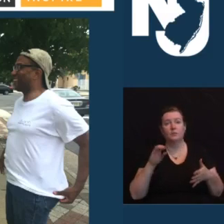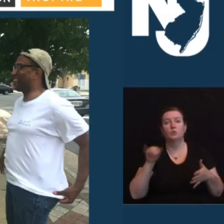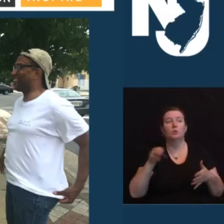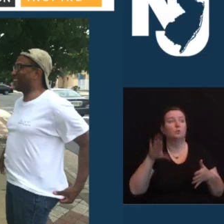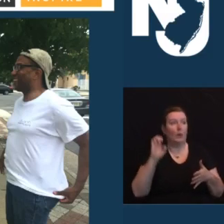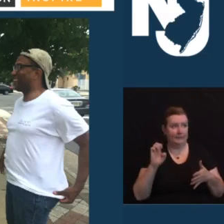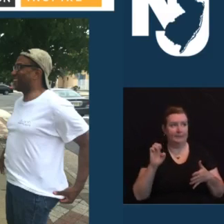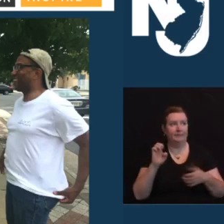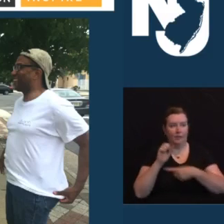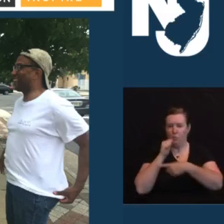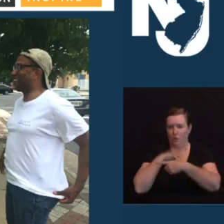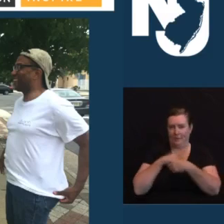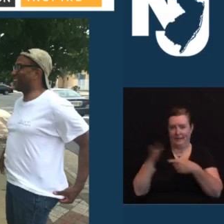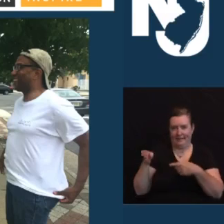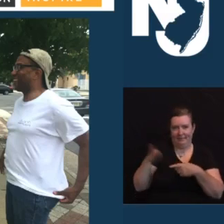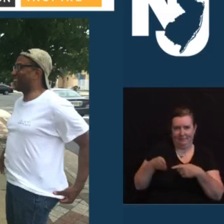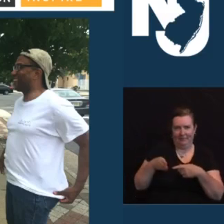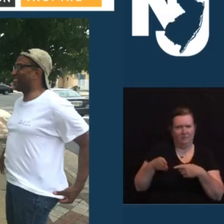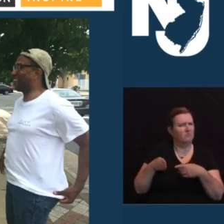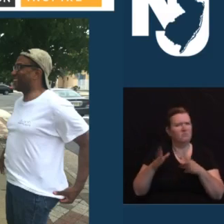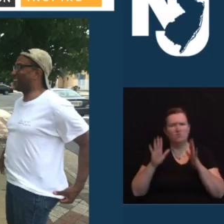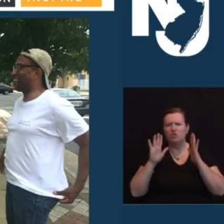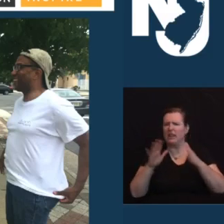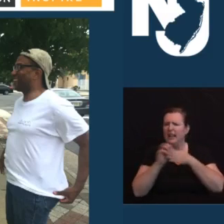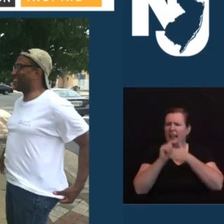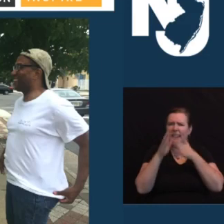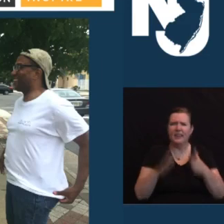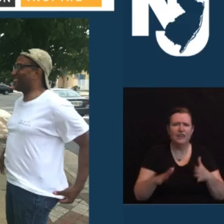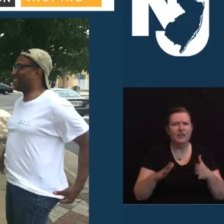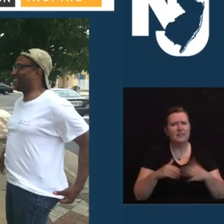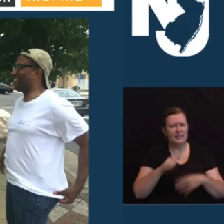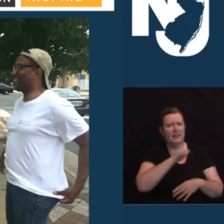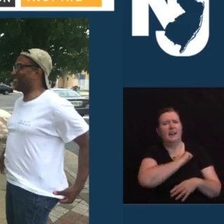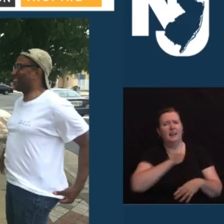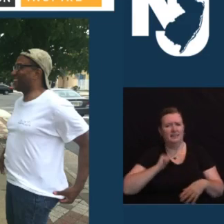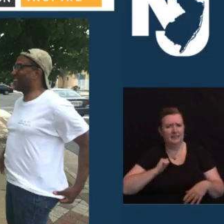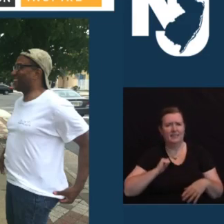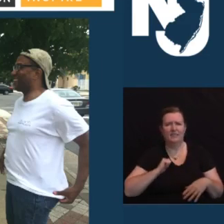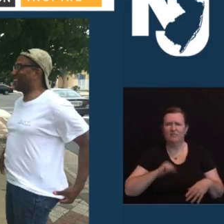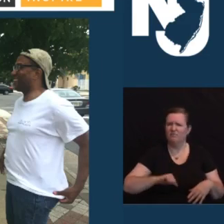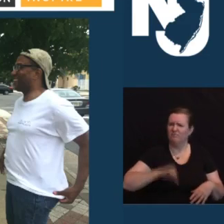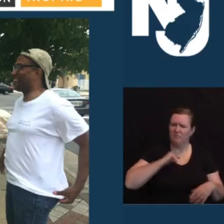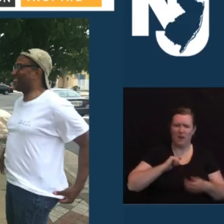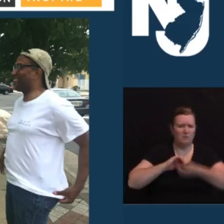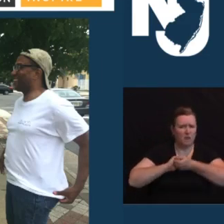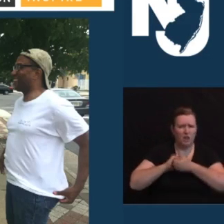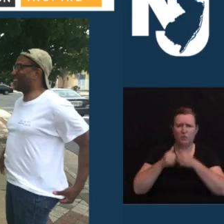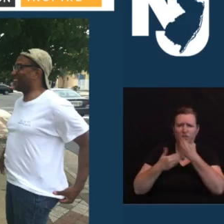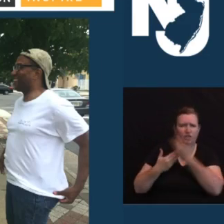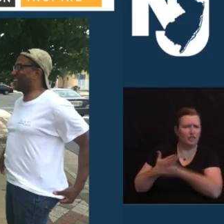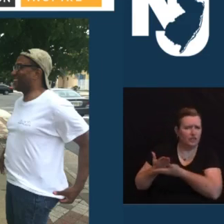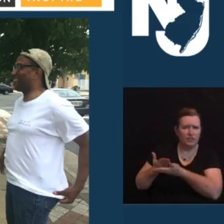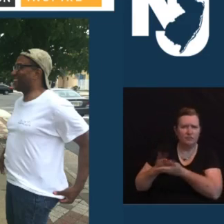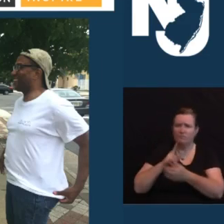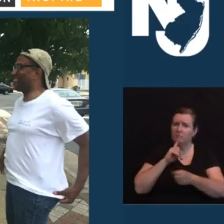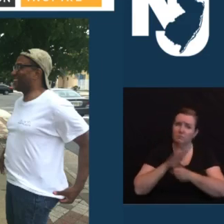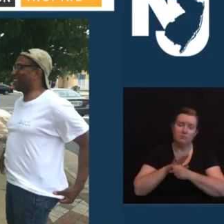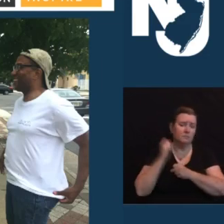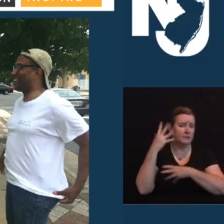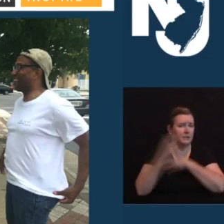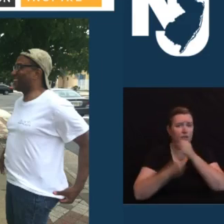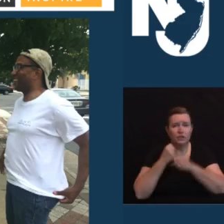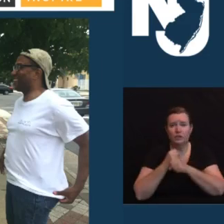has been a tremendous leader and champion of the arts in Atlantic City, and I'm proud that we've been able to partner with her to ensure many more great works to come.